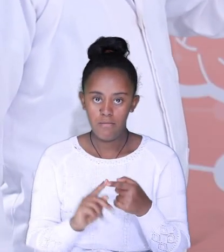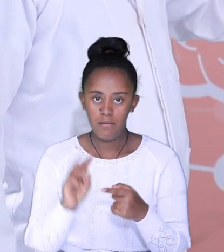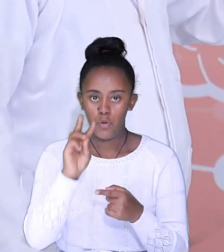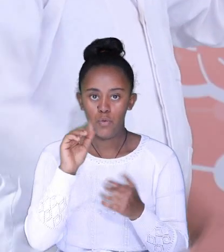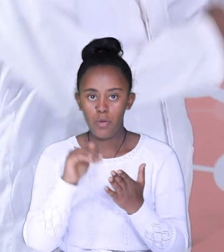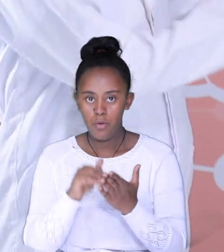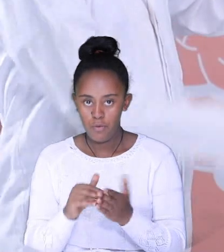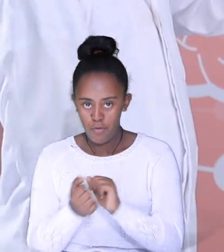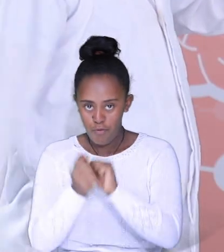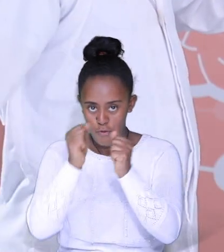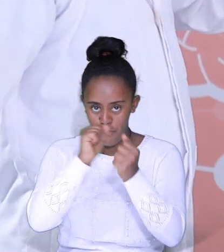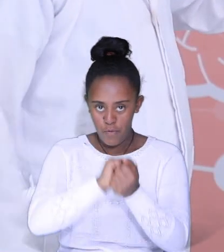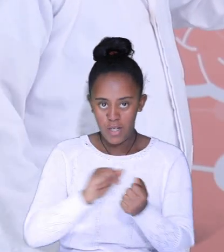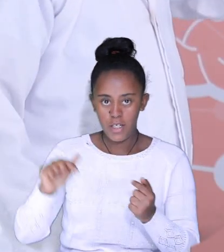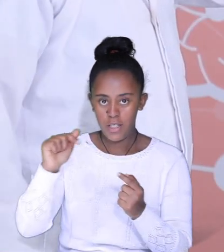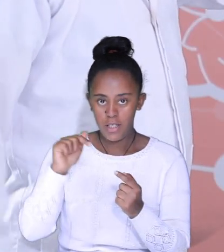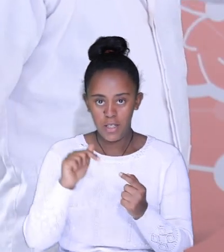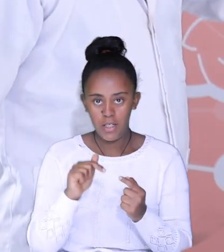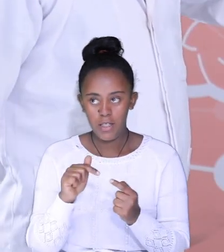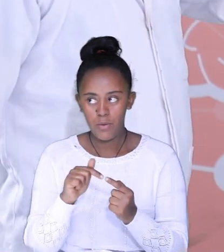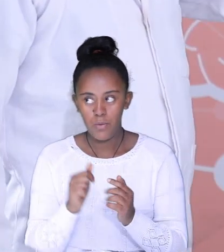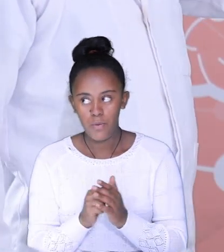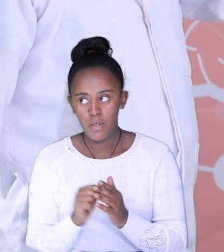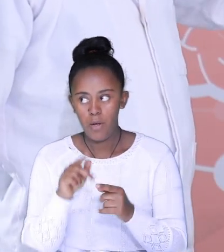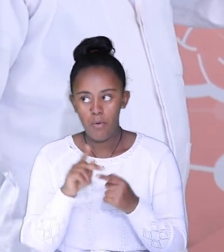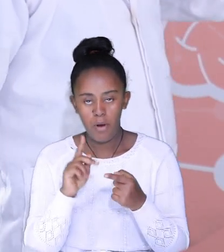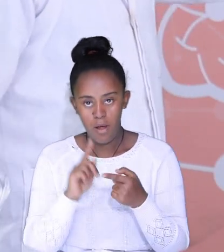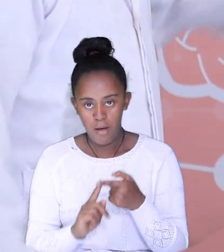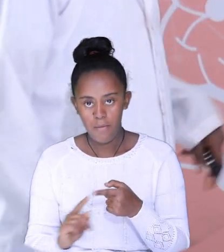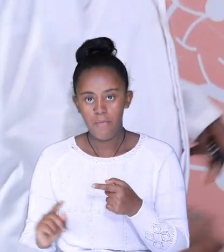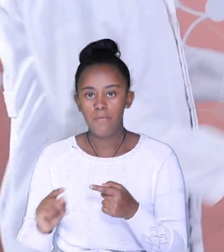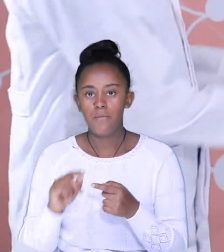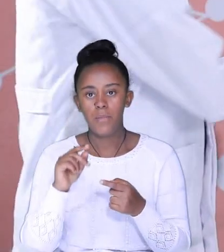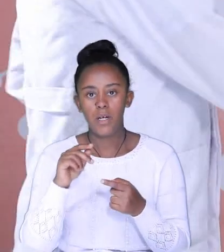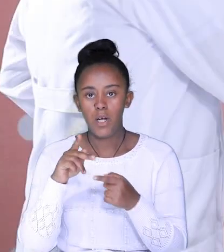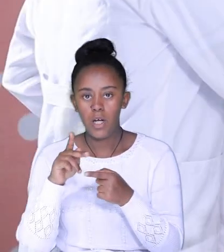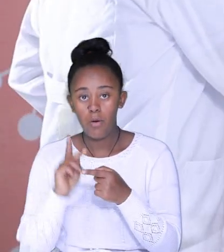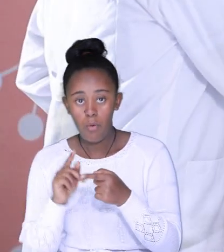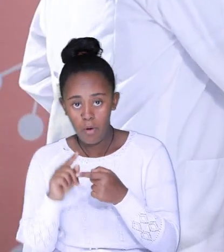2000 gram convert into kilogram to kilogram.